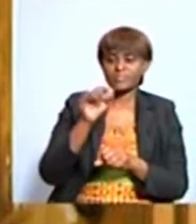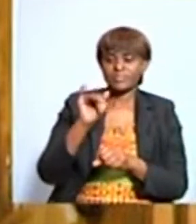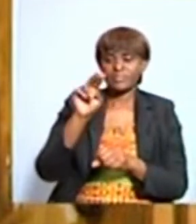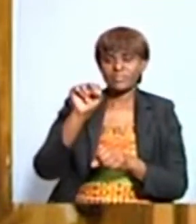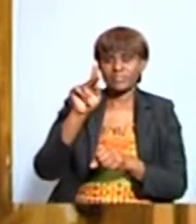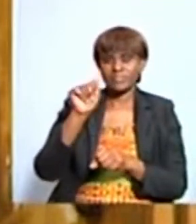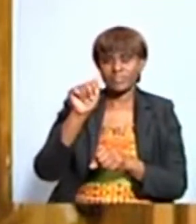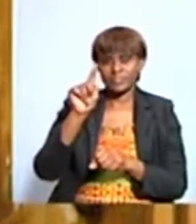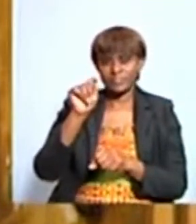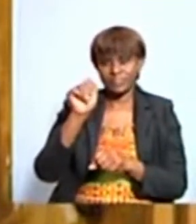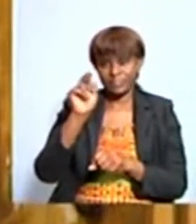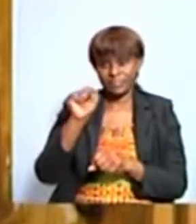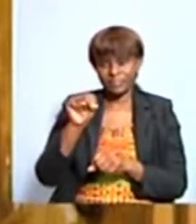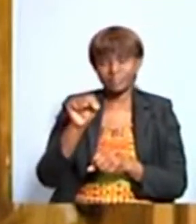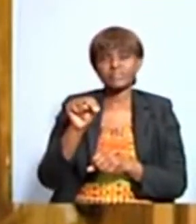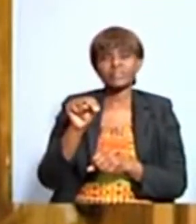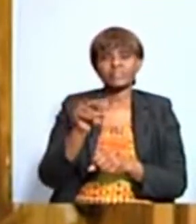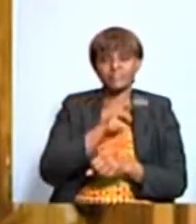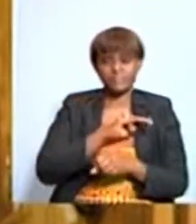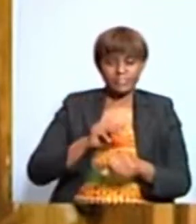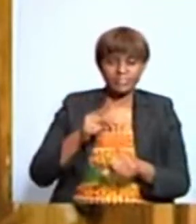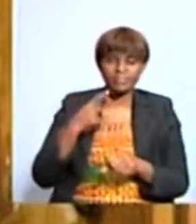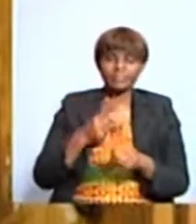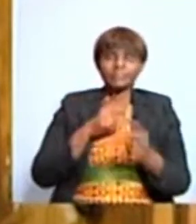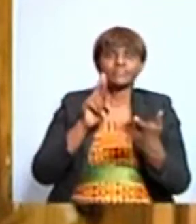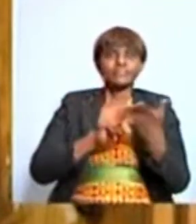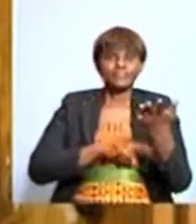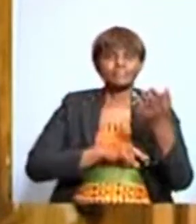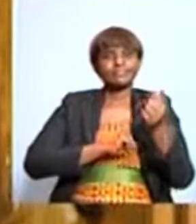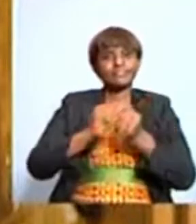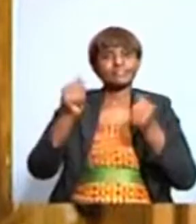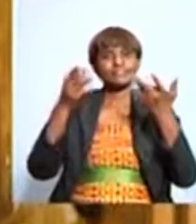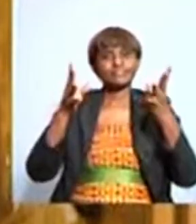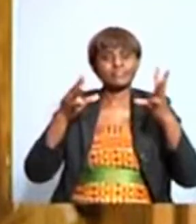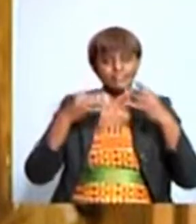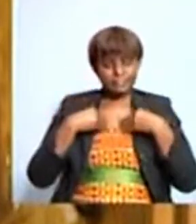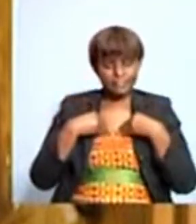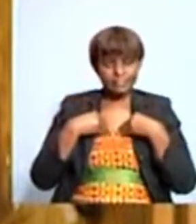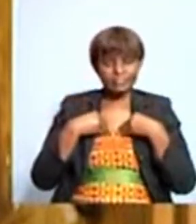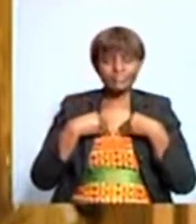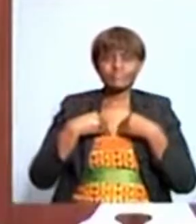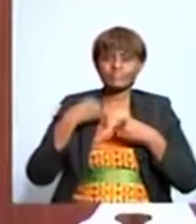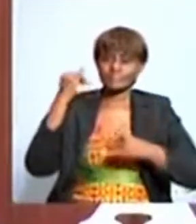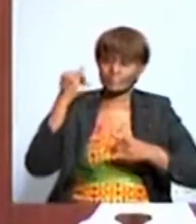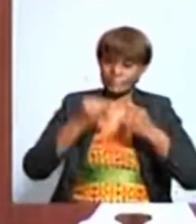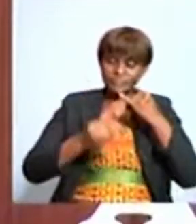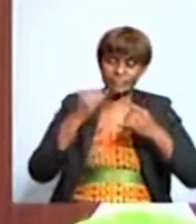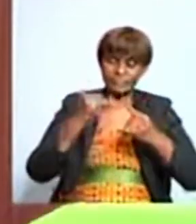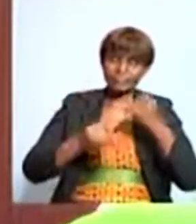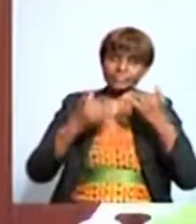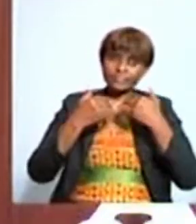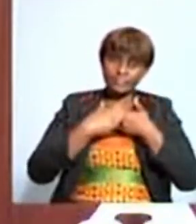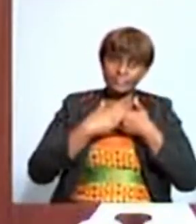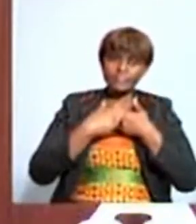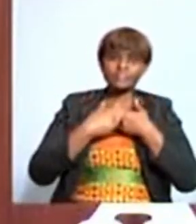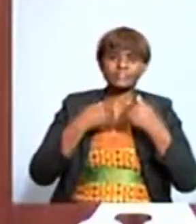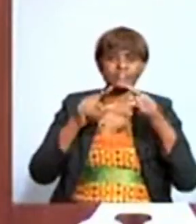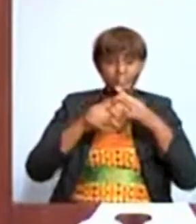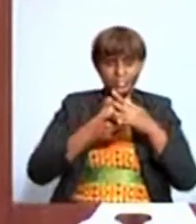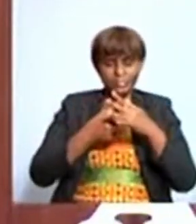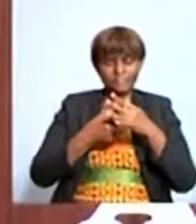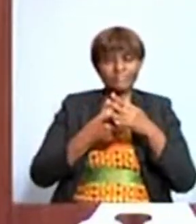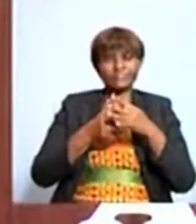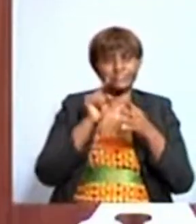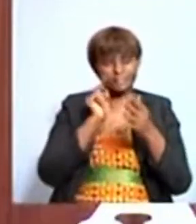Parliament, Ms. Jacqueline Sebao, and this report has since been adopted. There was also consideration, or there was a resumption of